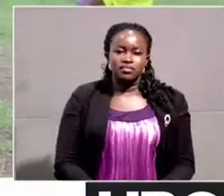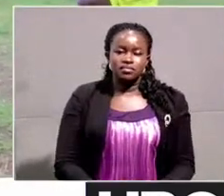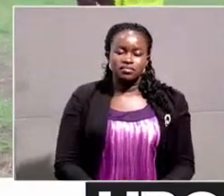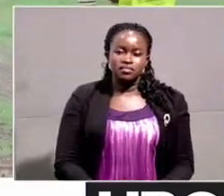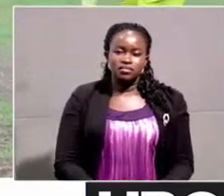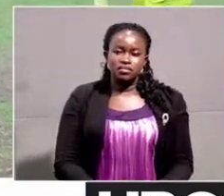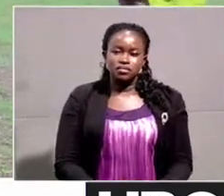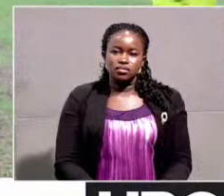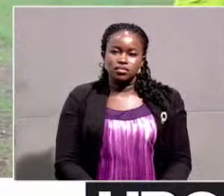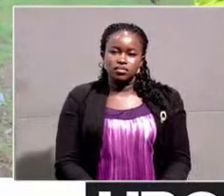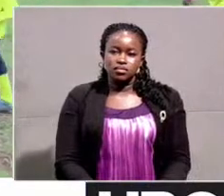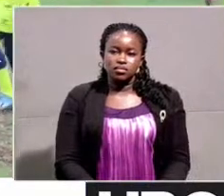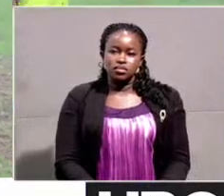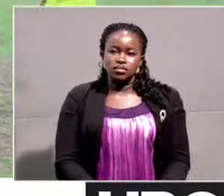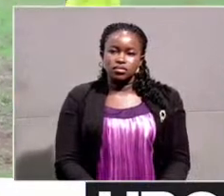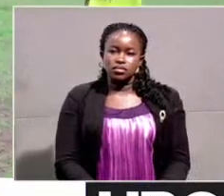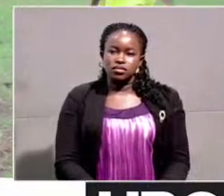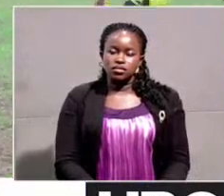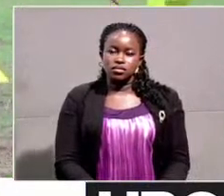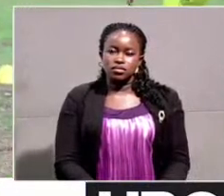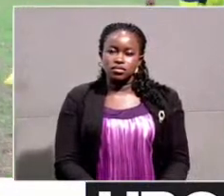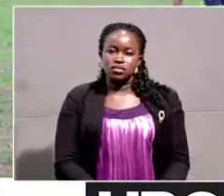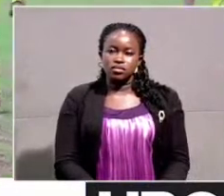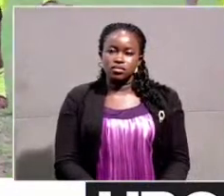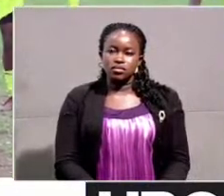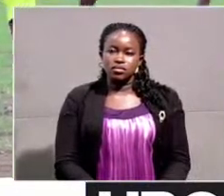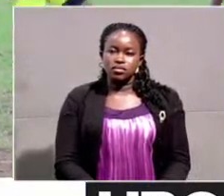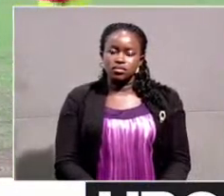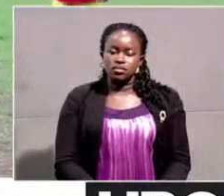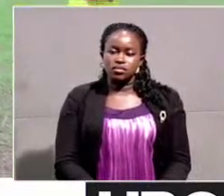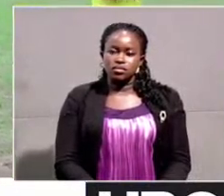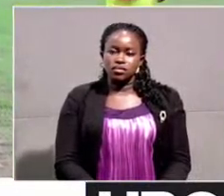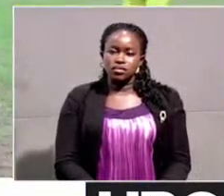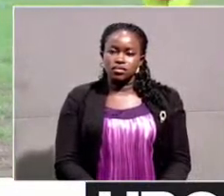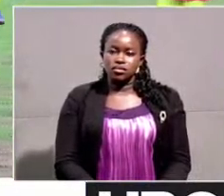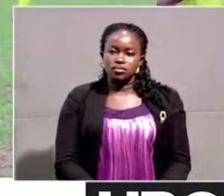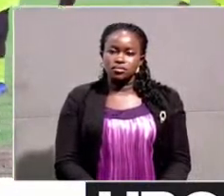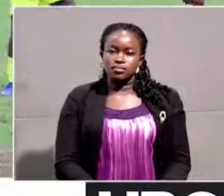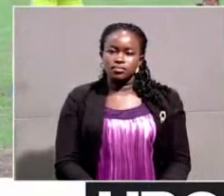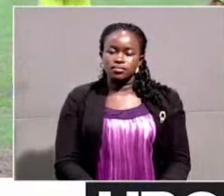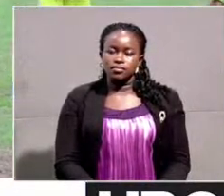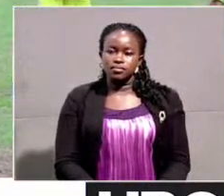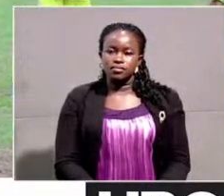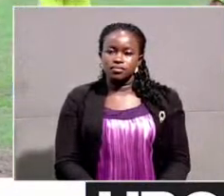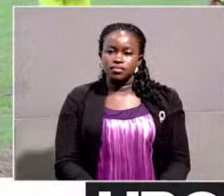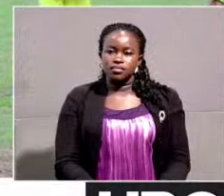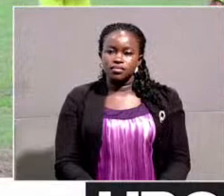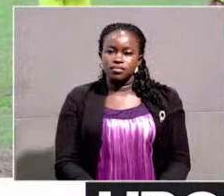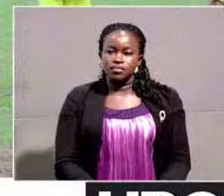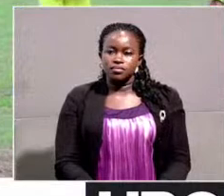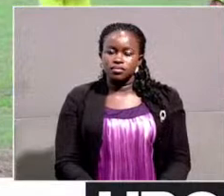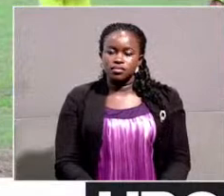There is three. There is four. There is five. Wherever you.